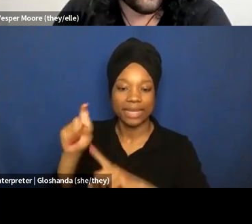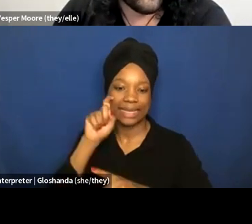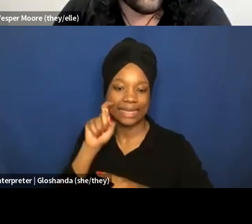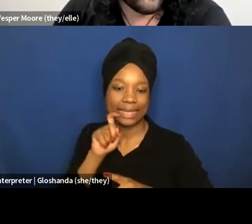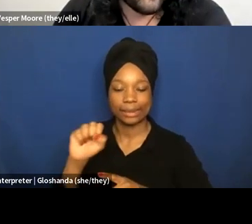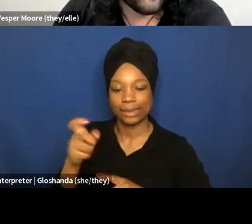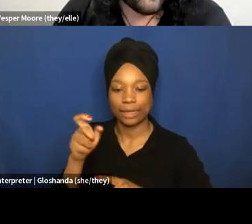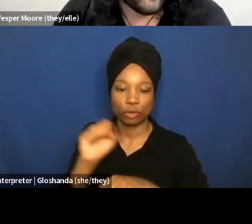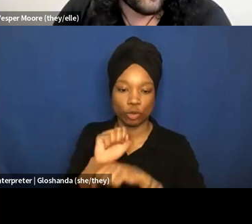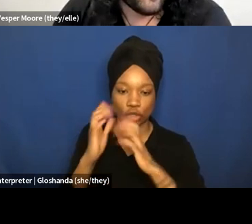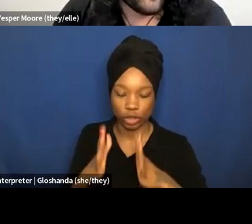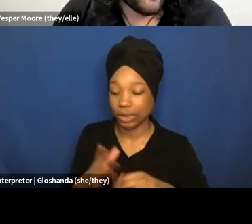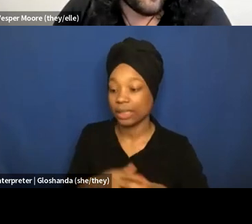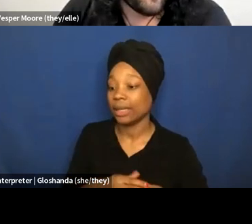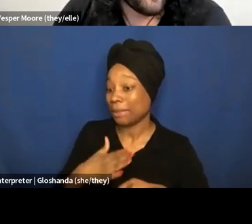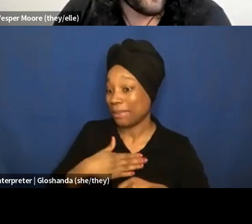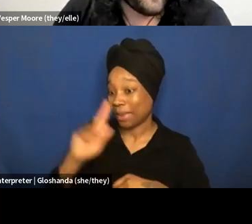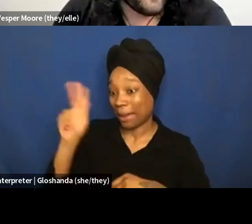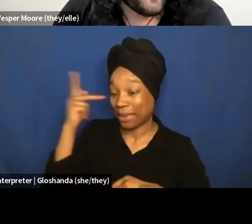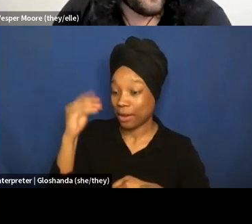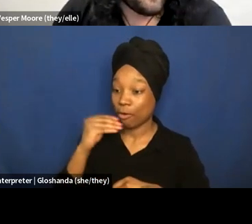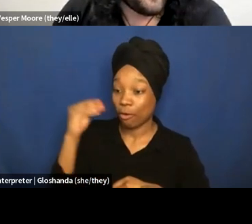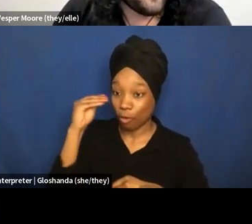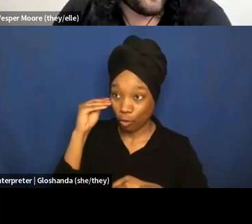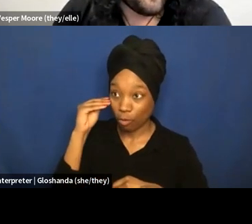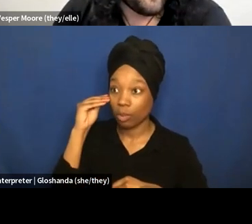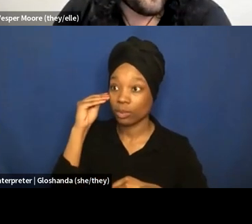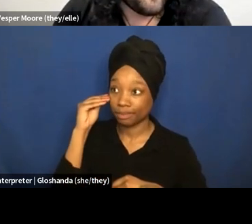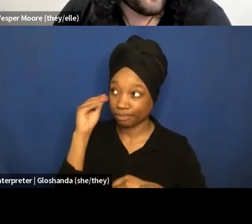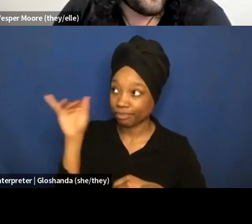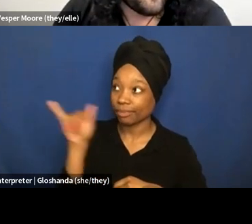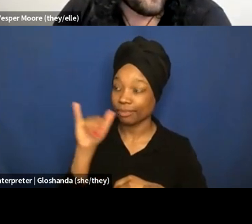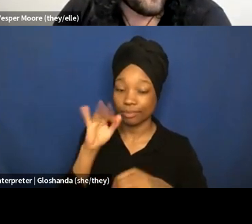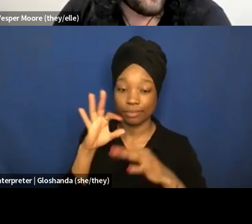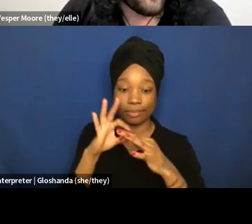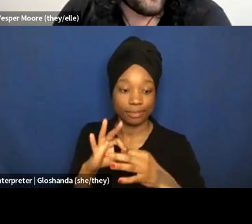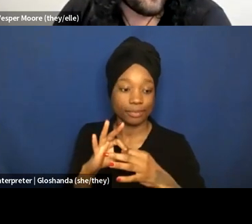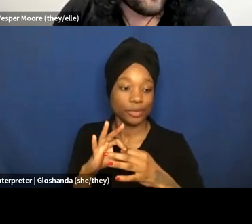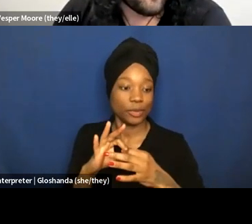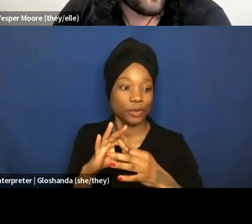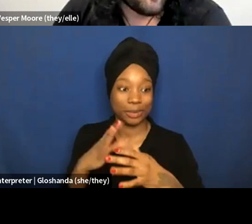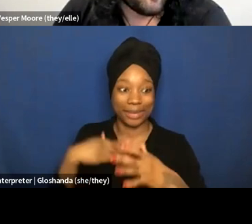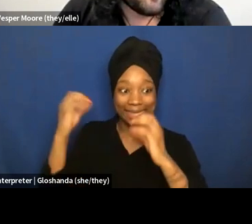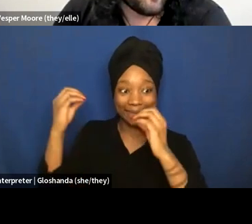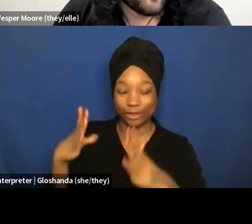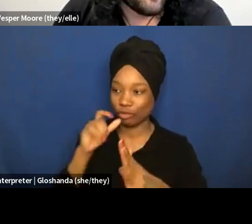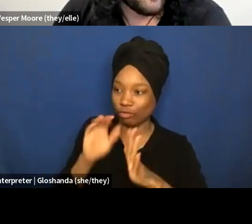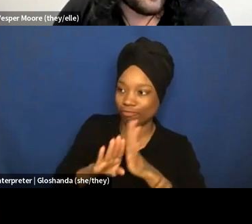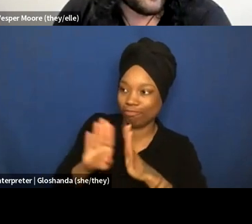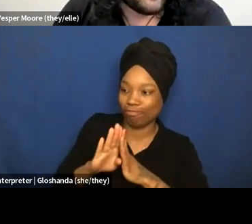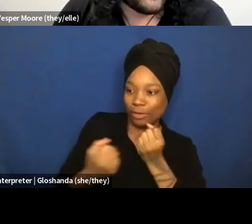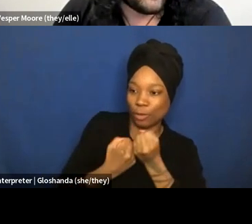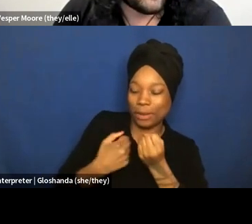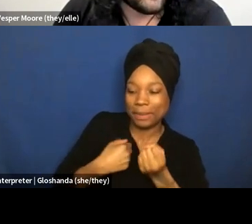My political home has been also developed and supported through my teachers. I'm so grateful for